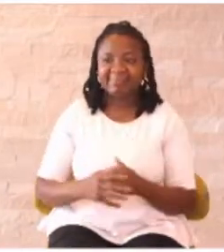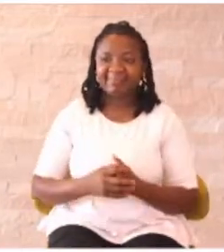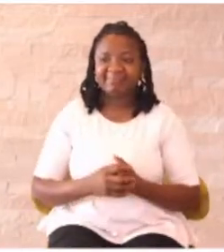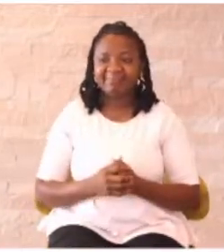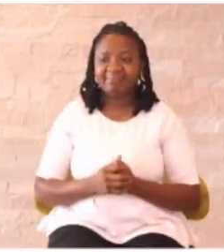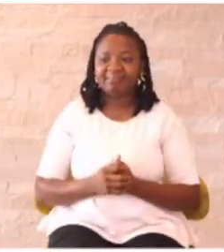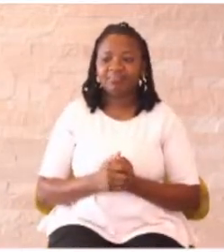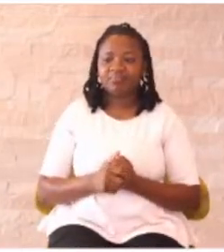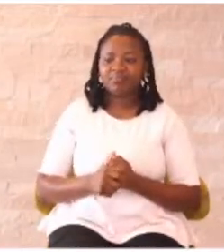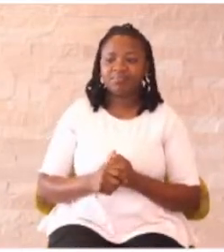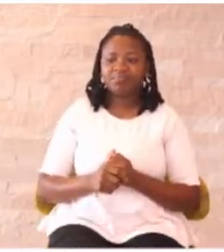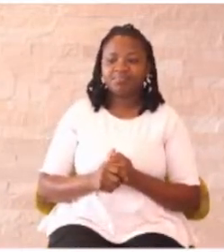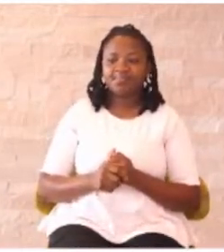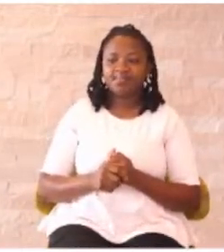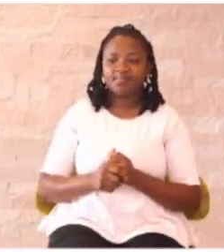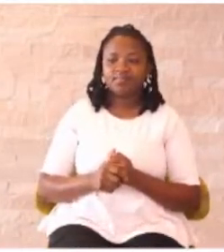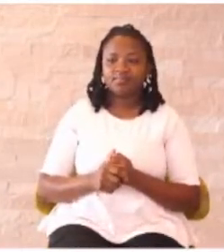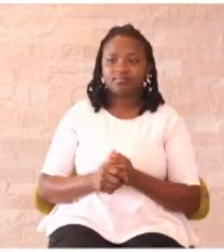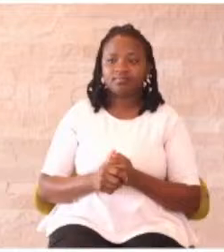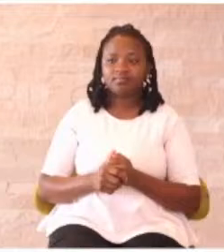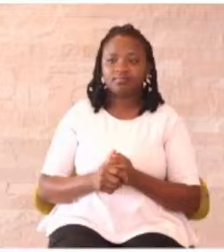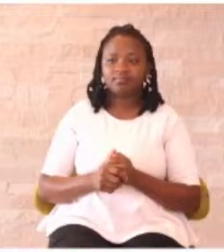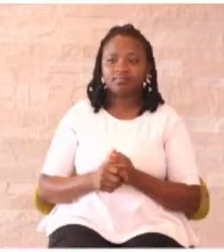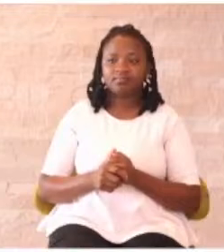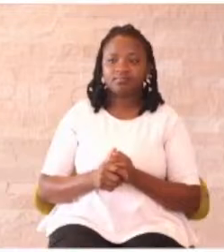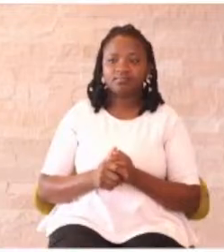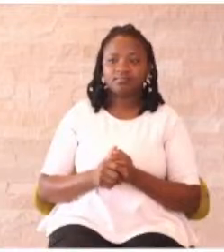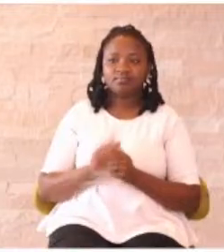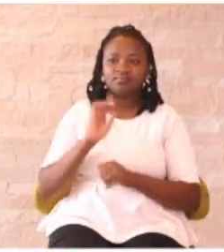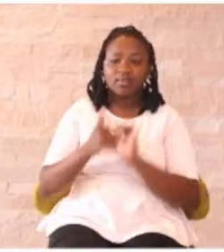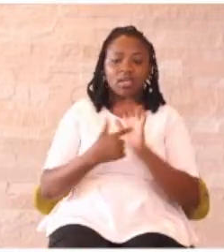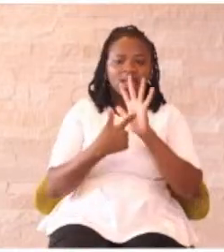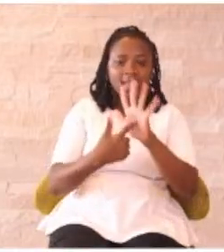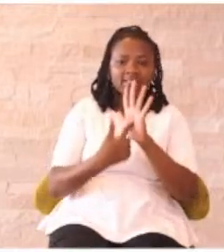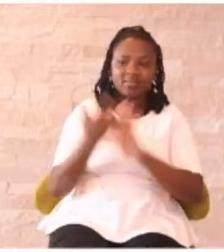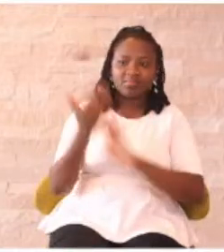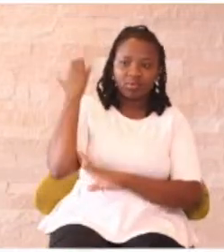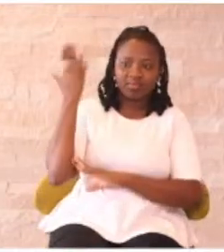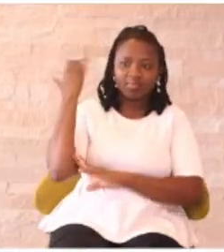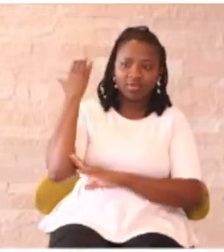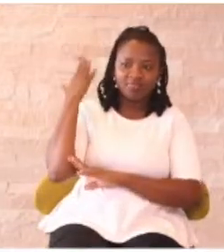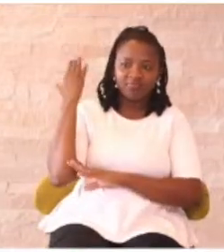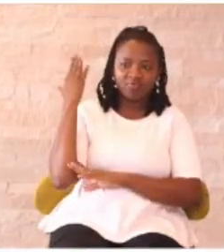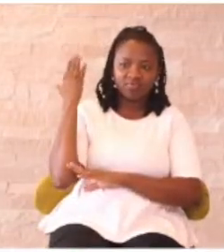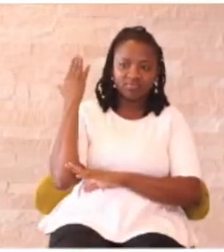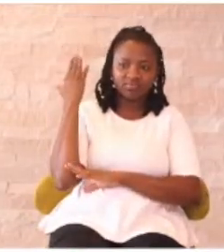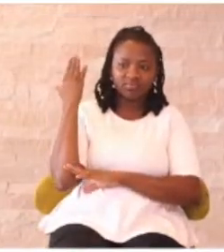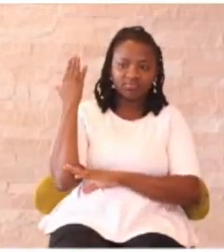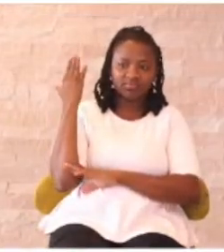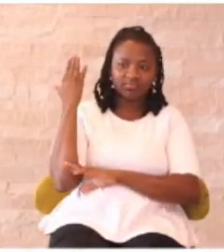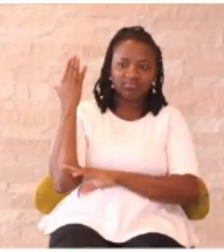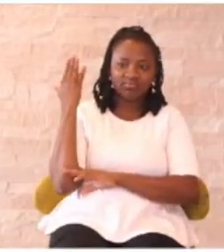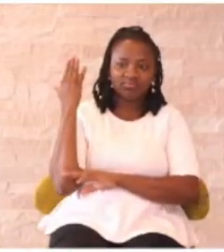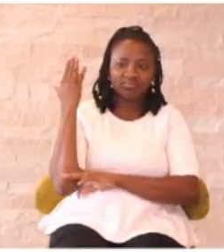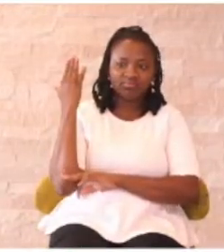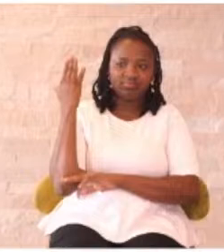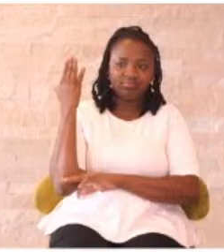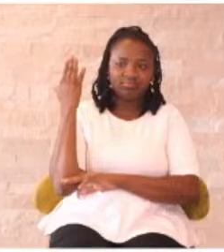before we use not to engage, before we use not to